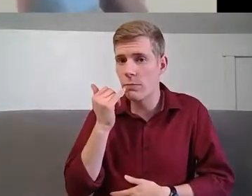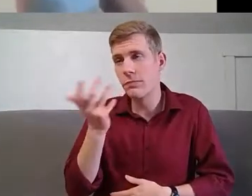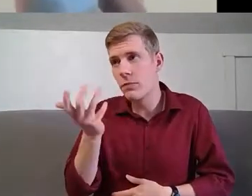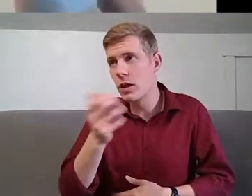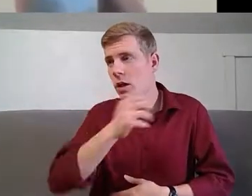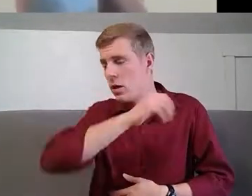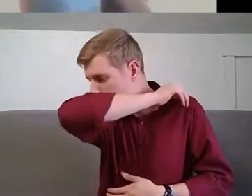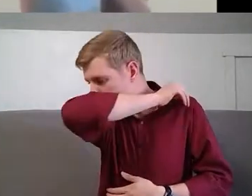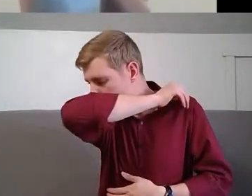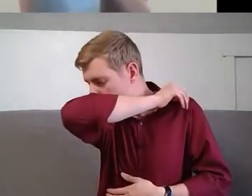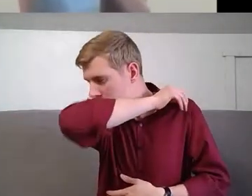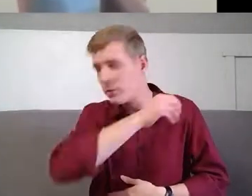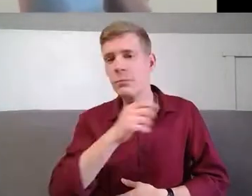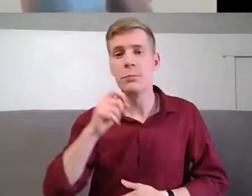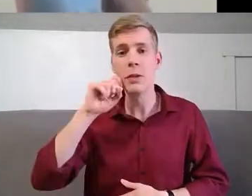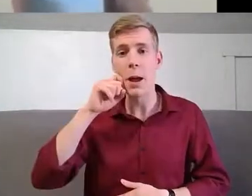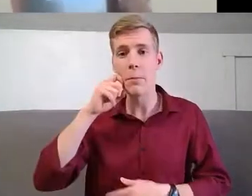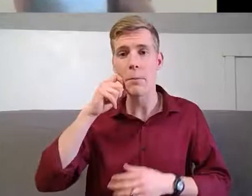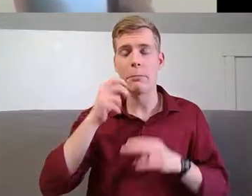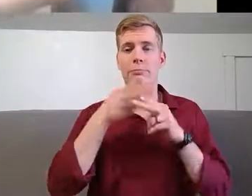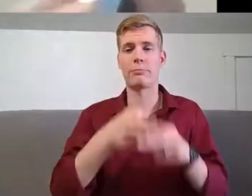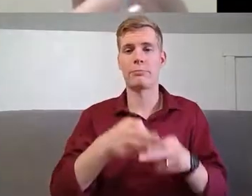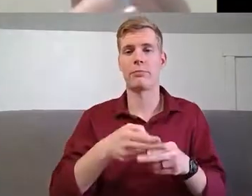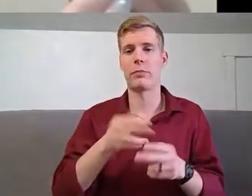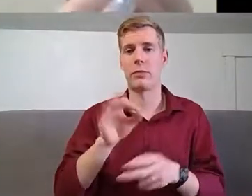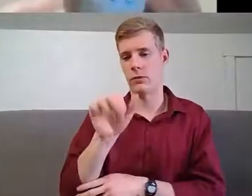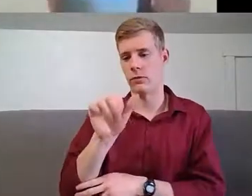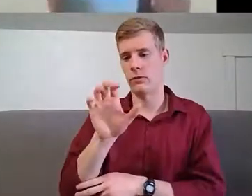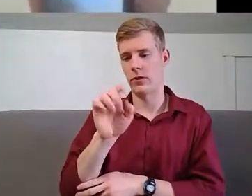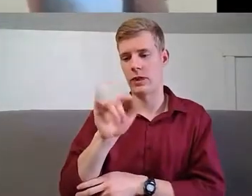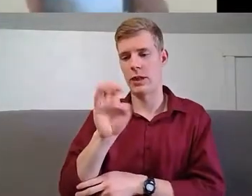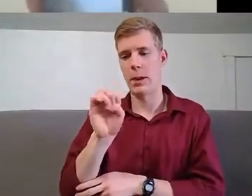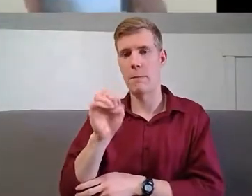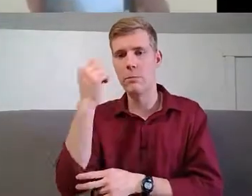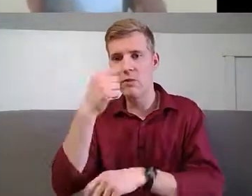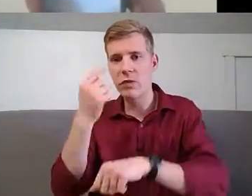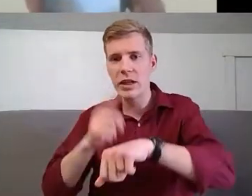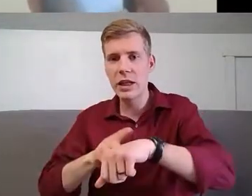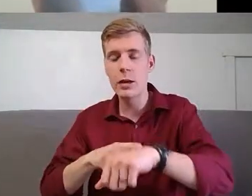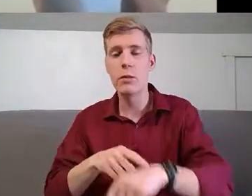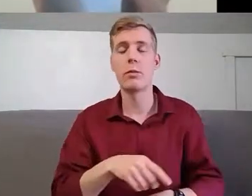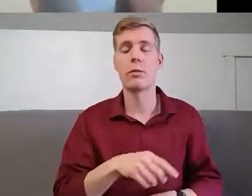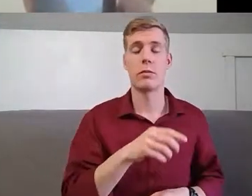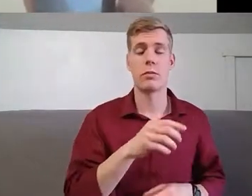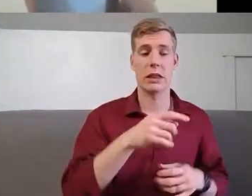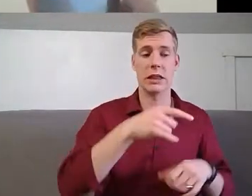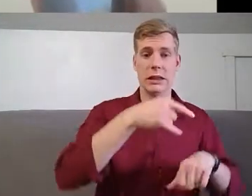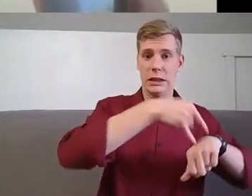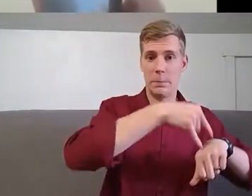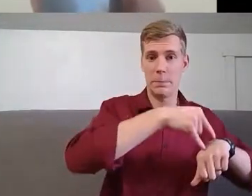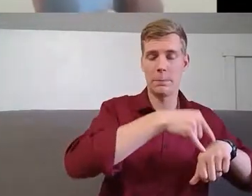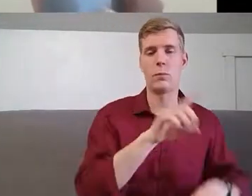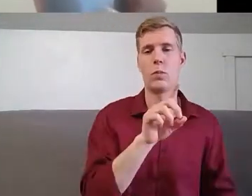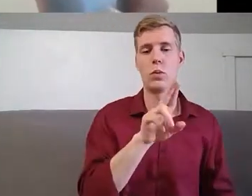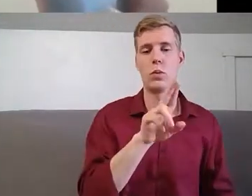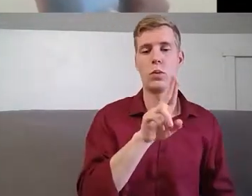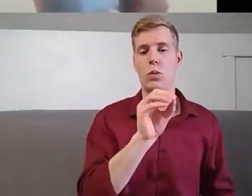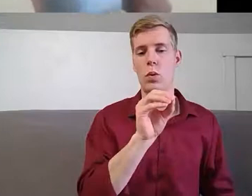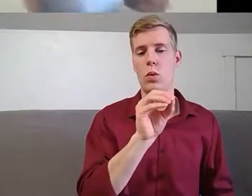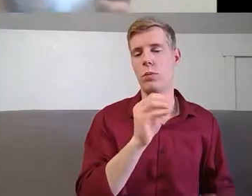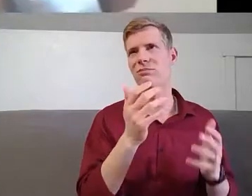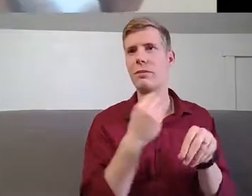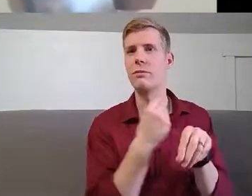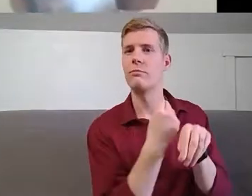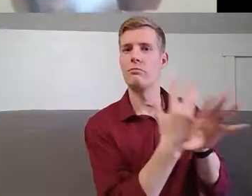on Apple, it's FaceTime. On Android, it's called Duo, D-U-O. And that's just a